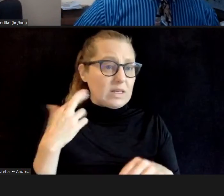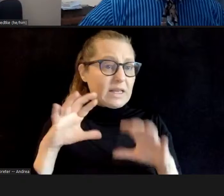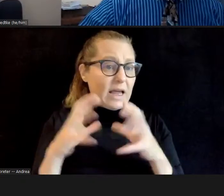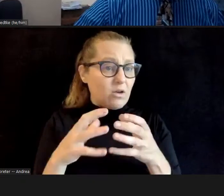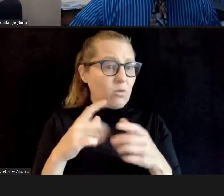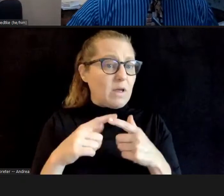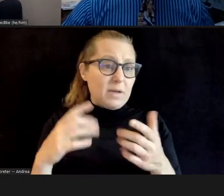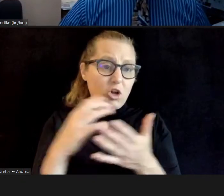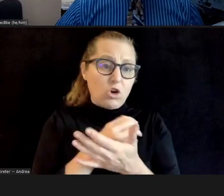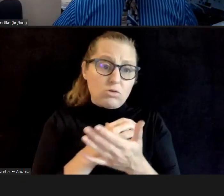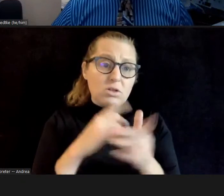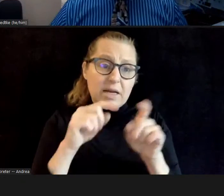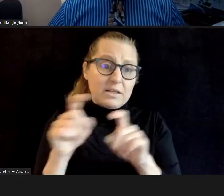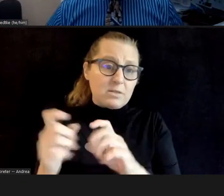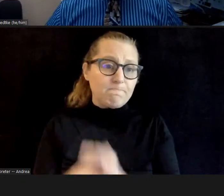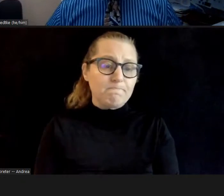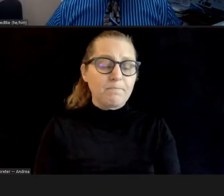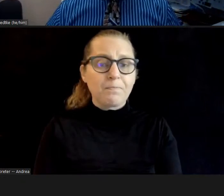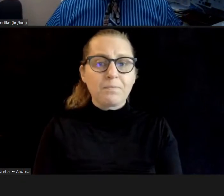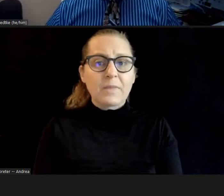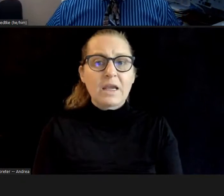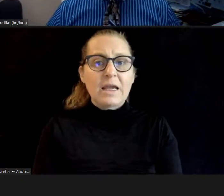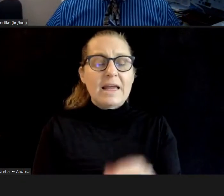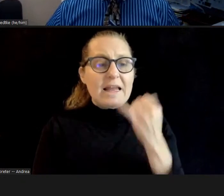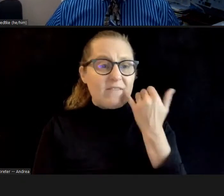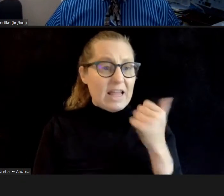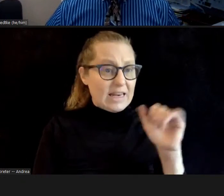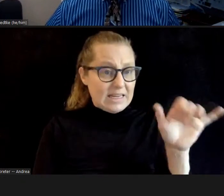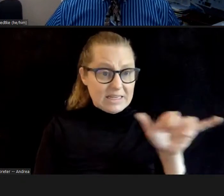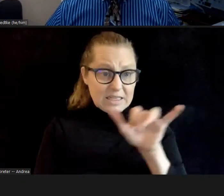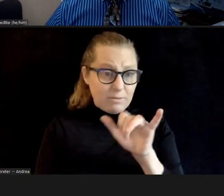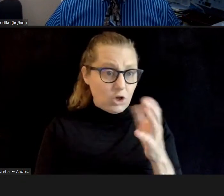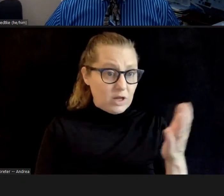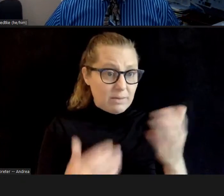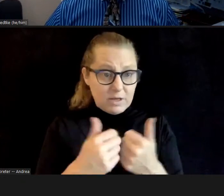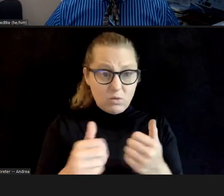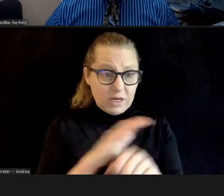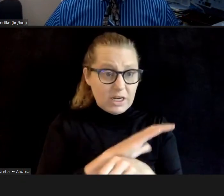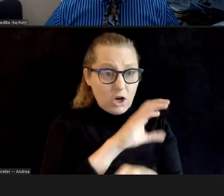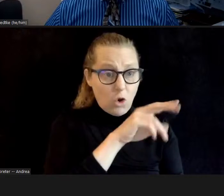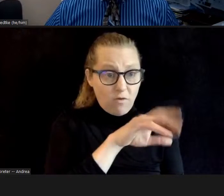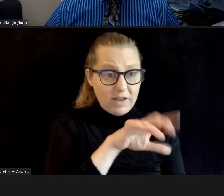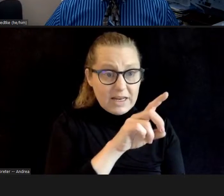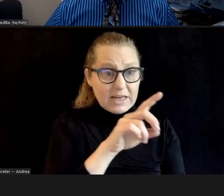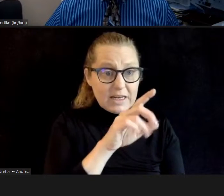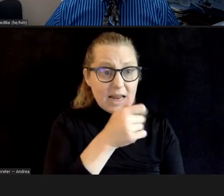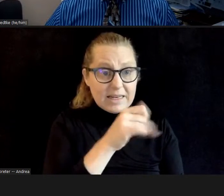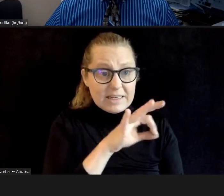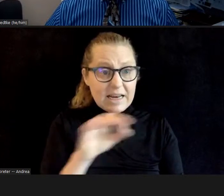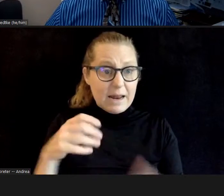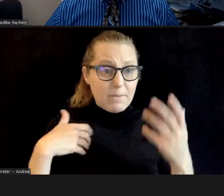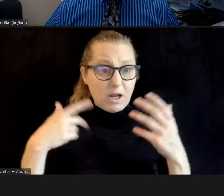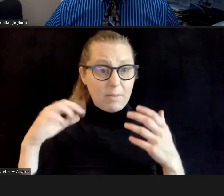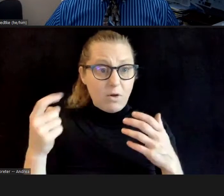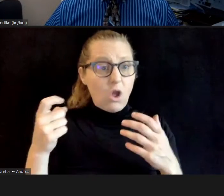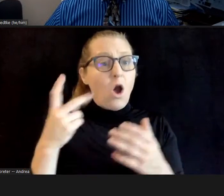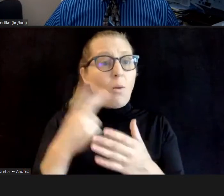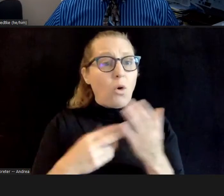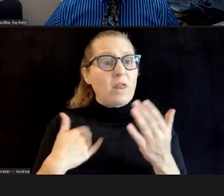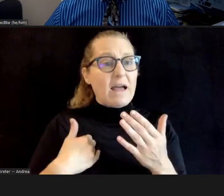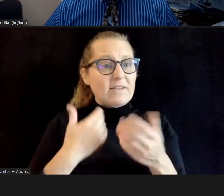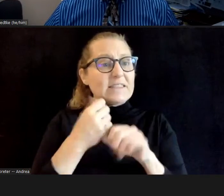testing. If there is any similarity between monkeypox and COVID-19, it's that both have safe and effective